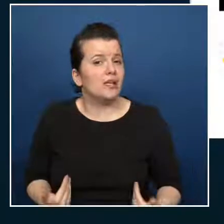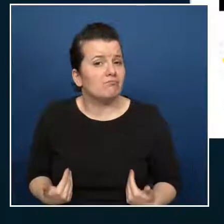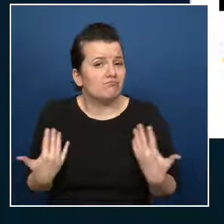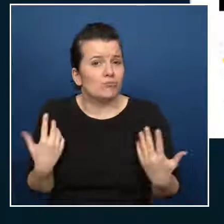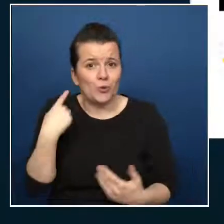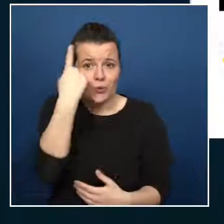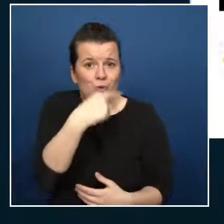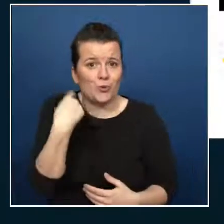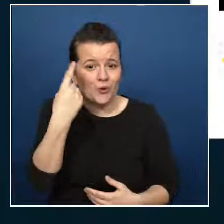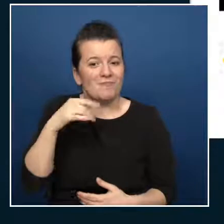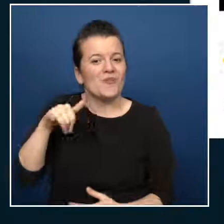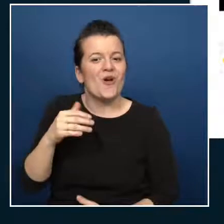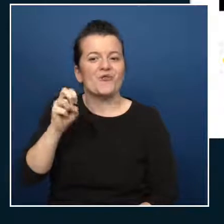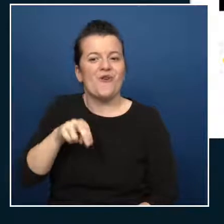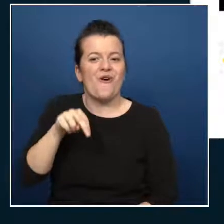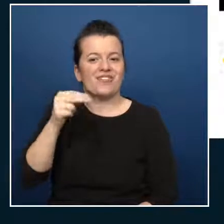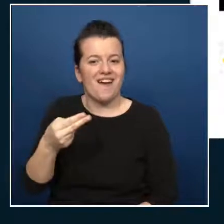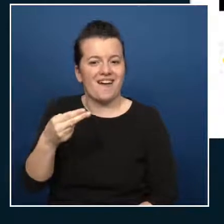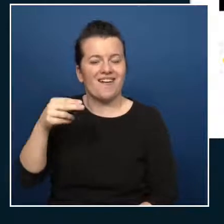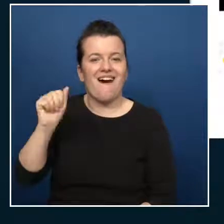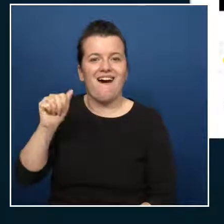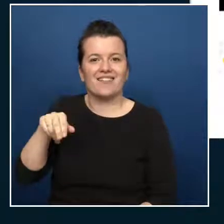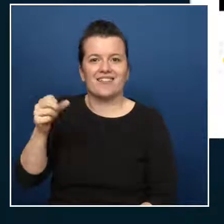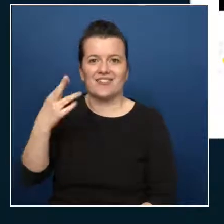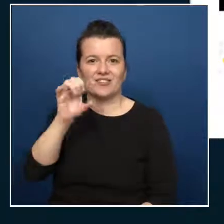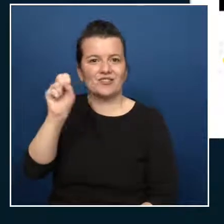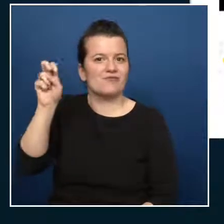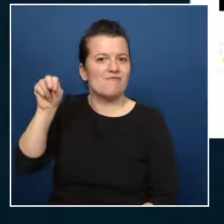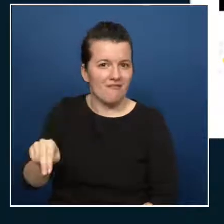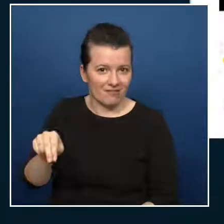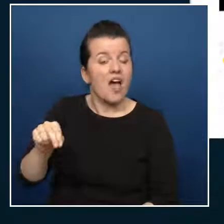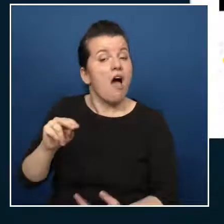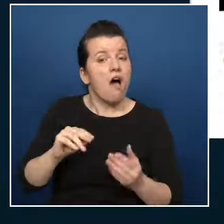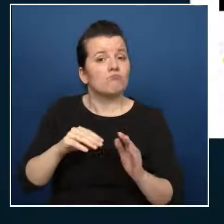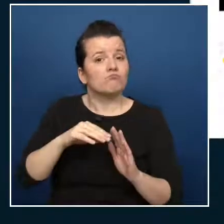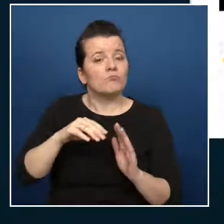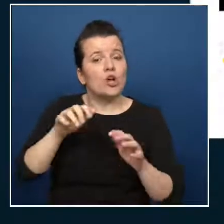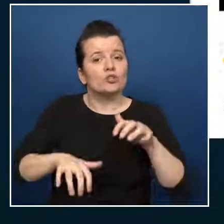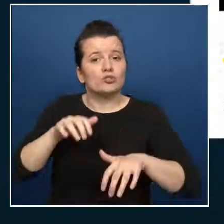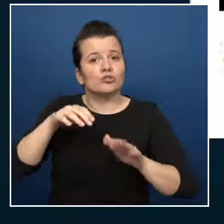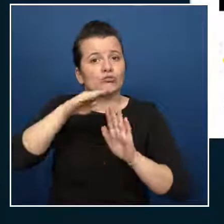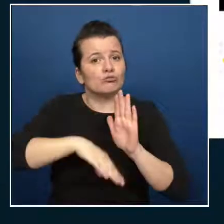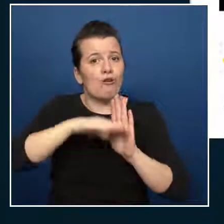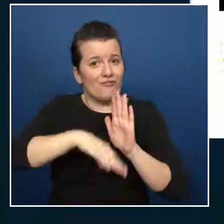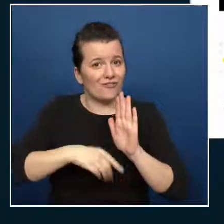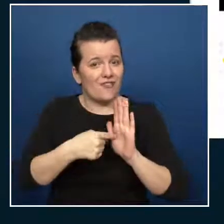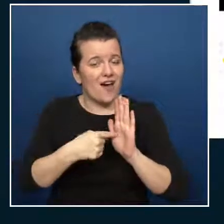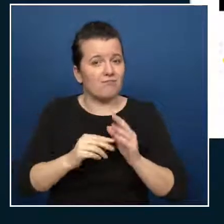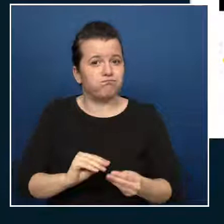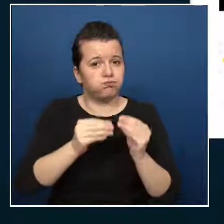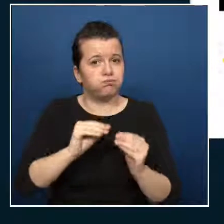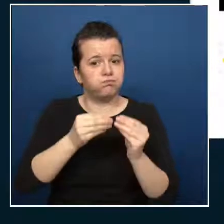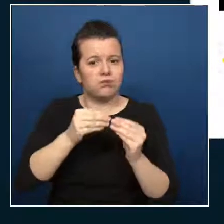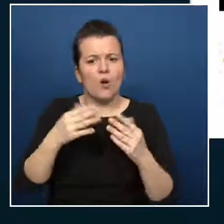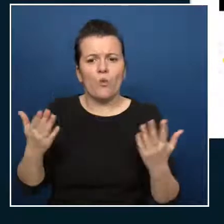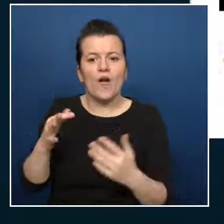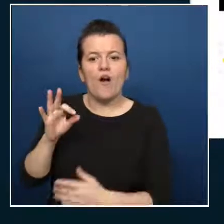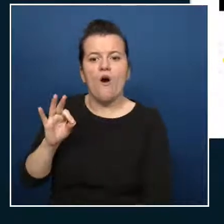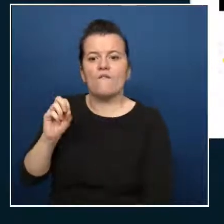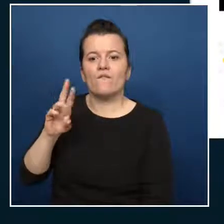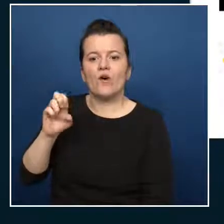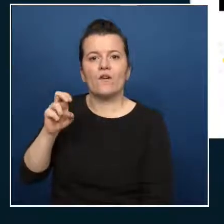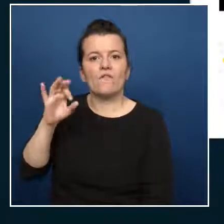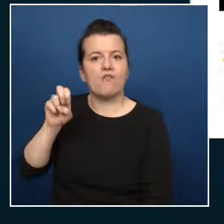Jonah Anderson. I am a software developer at Forefront Consulting. Forefront Consulting is an IT consulting